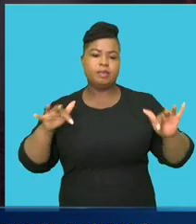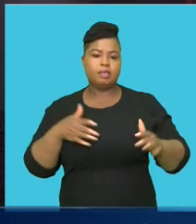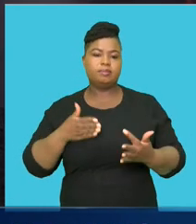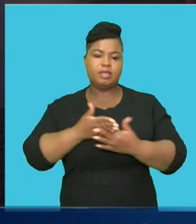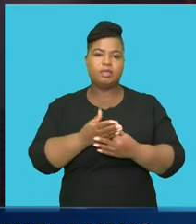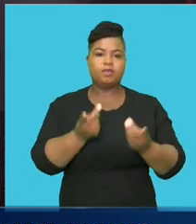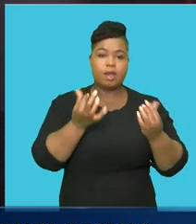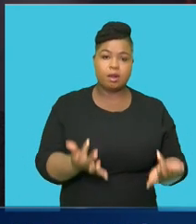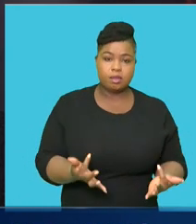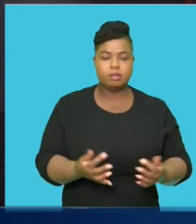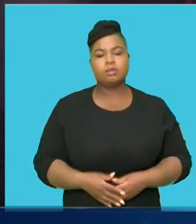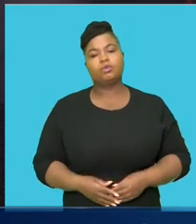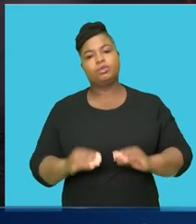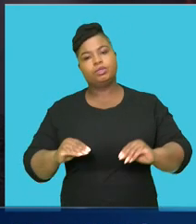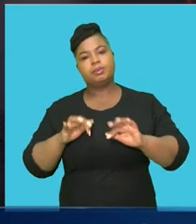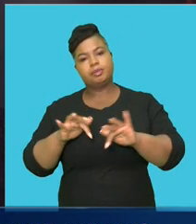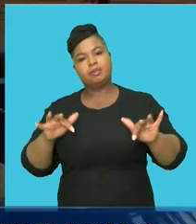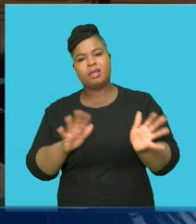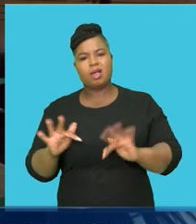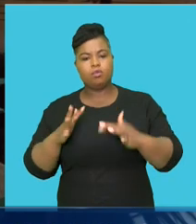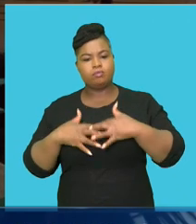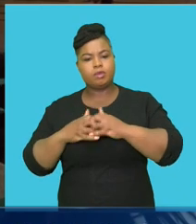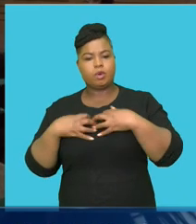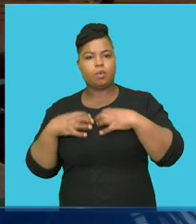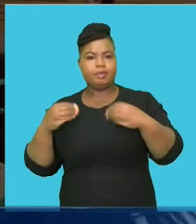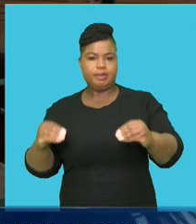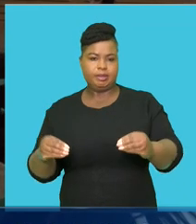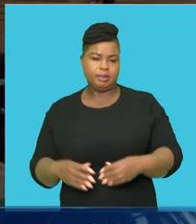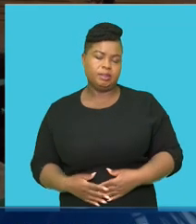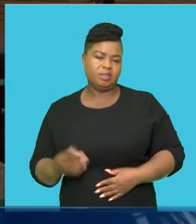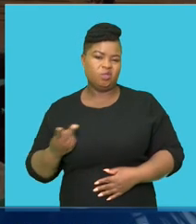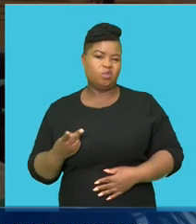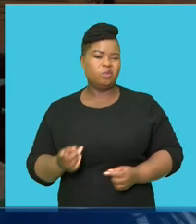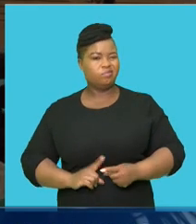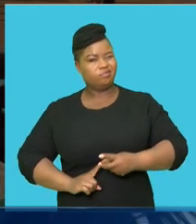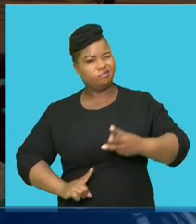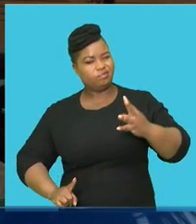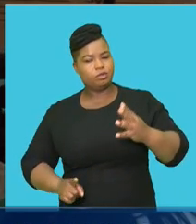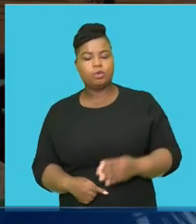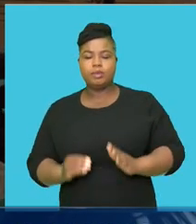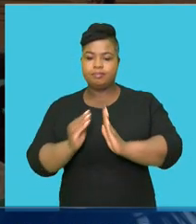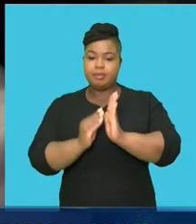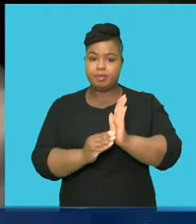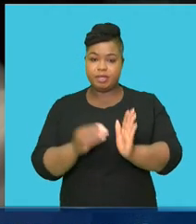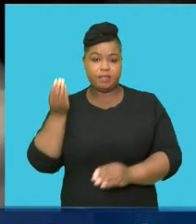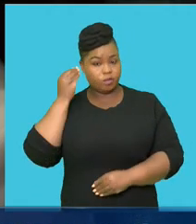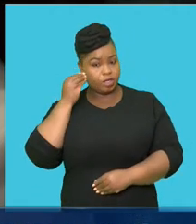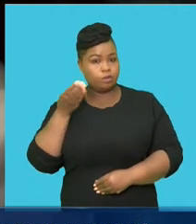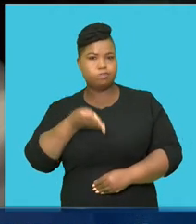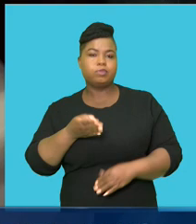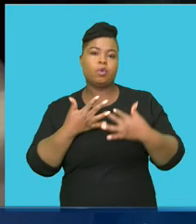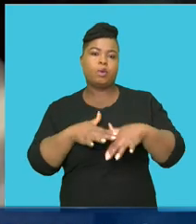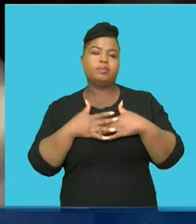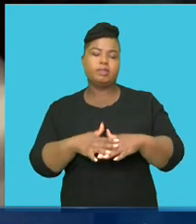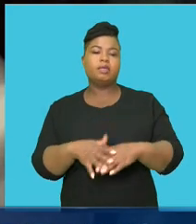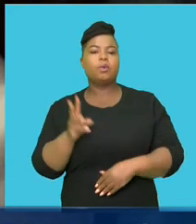to finance, to teach people on how to start up businesses, and so we'll list all of that information on our website and we'll